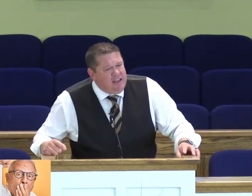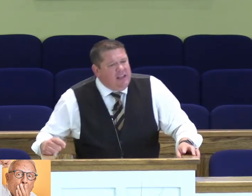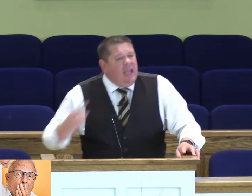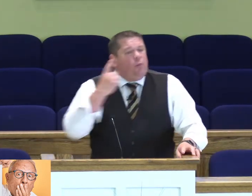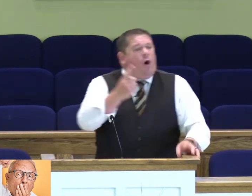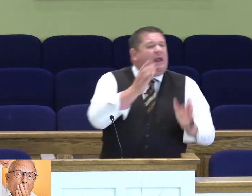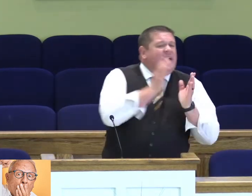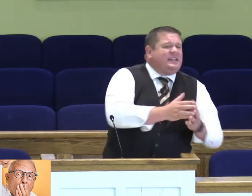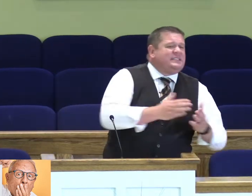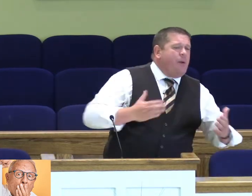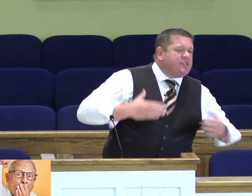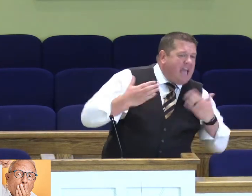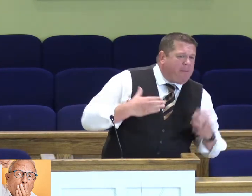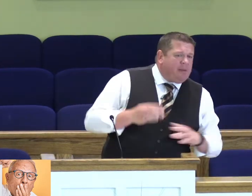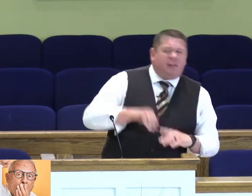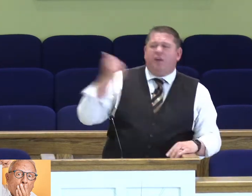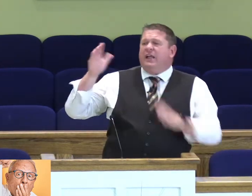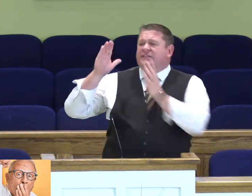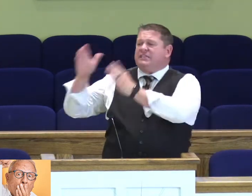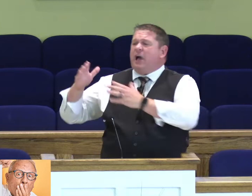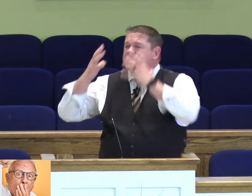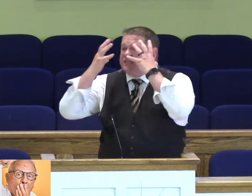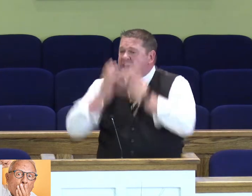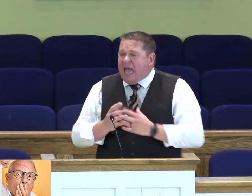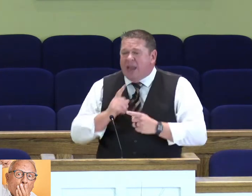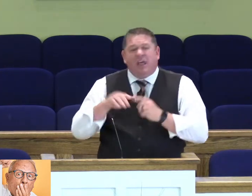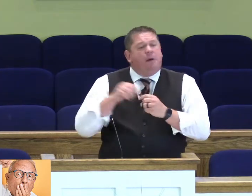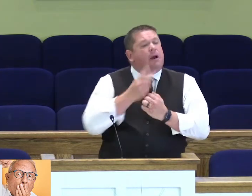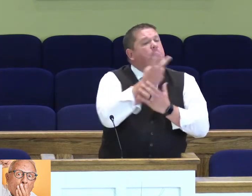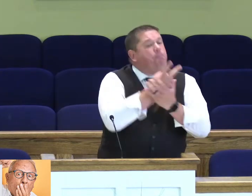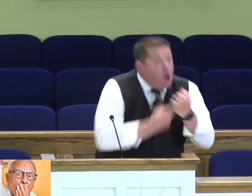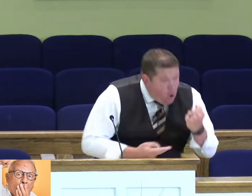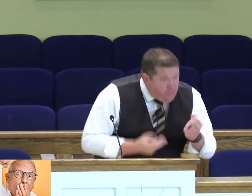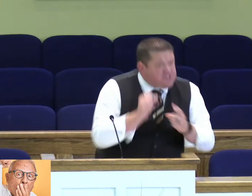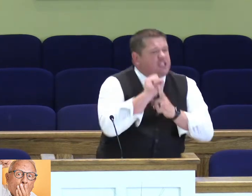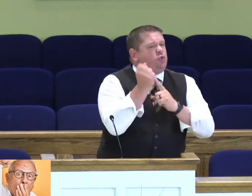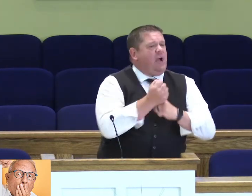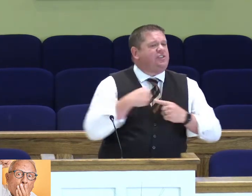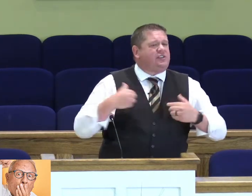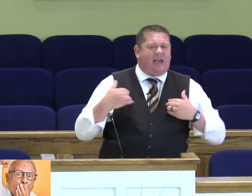changed. In one instance, I was happy, and in the other instance, I was sad. But in